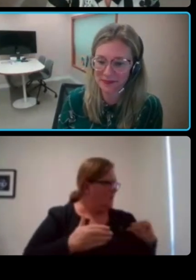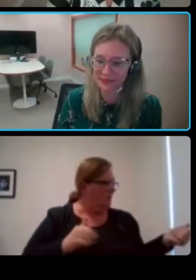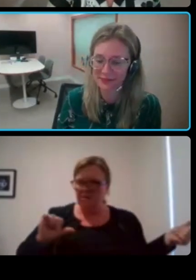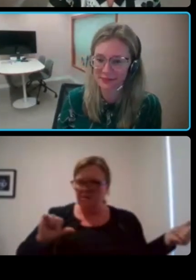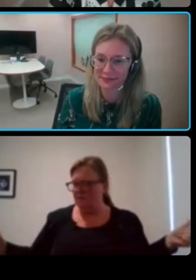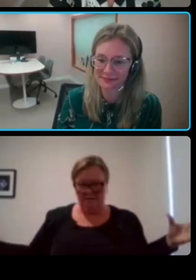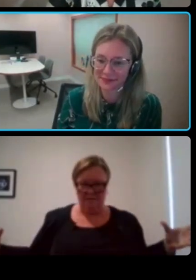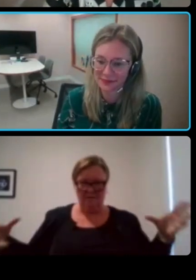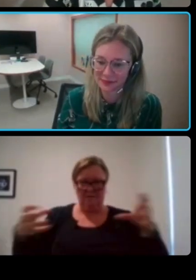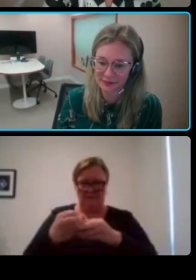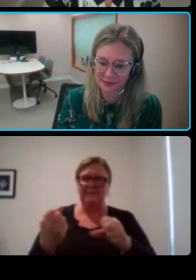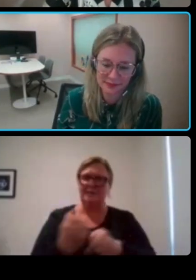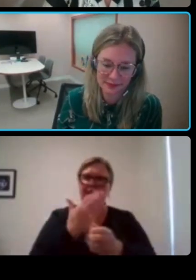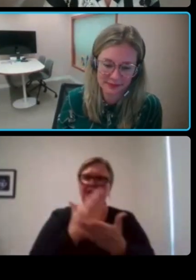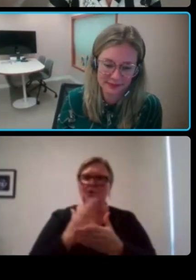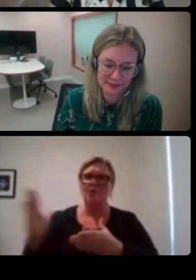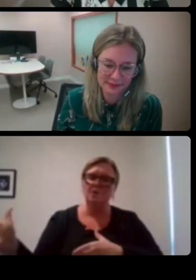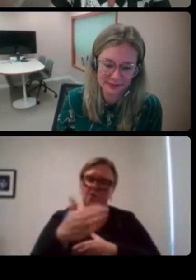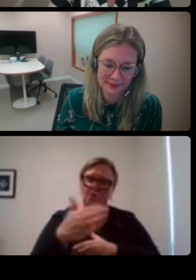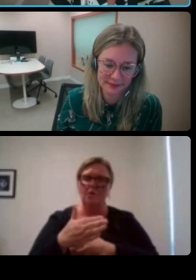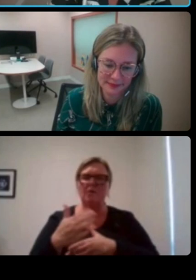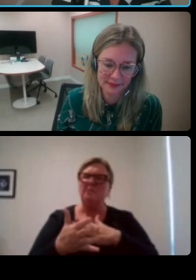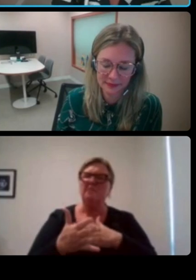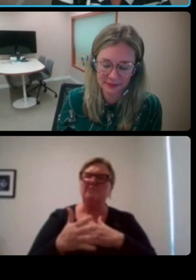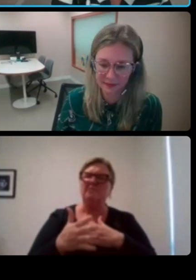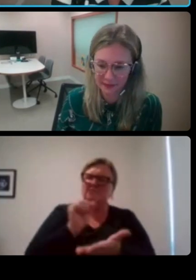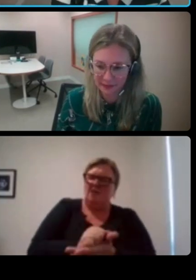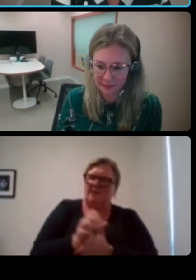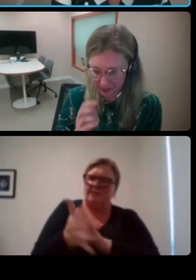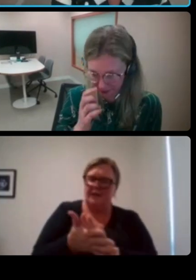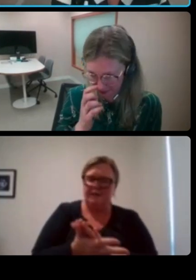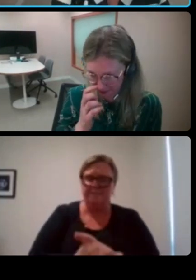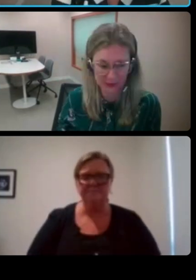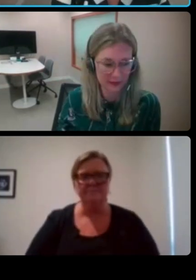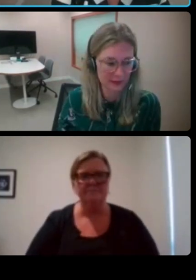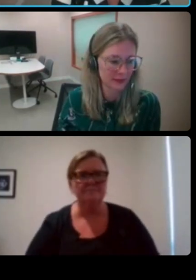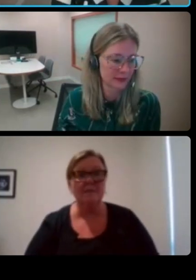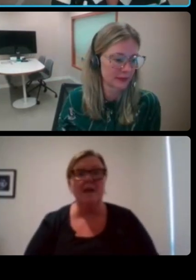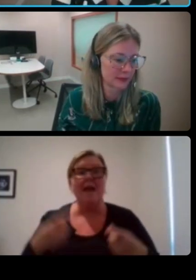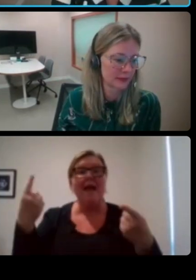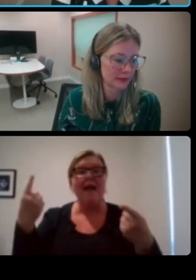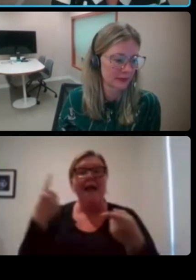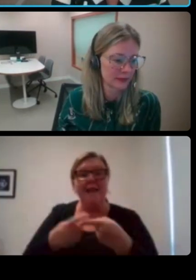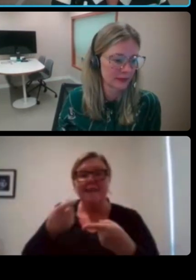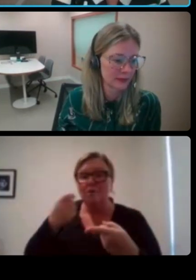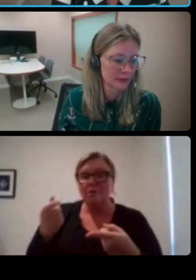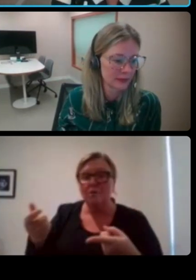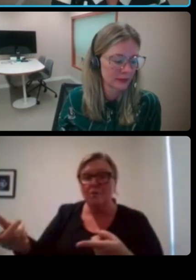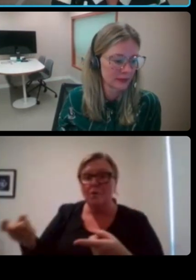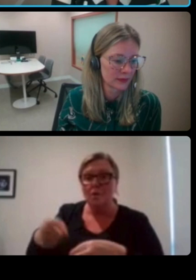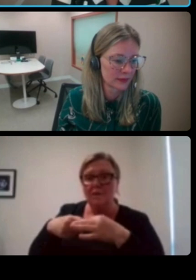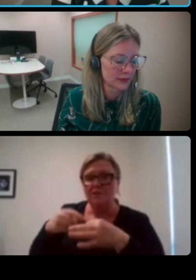meaningful. Thank you, Mel. So we are also receiving a number of questions relating